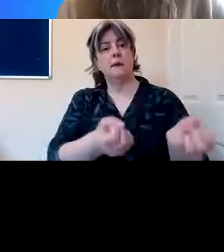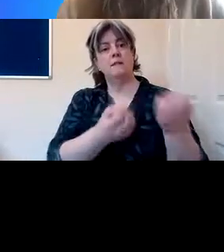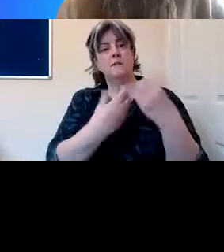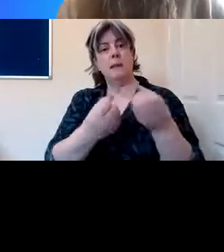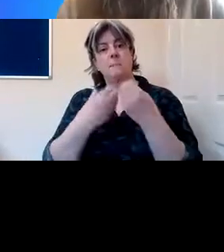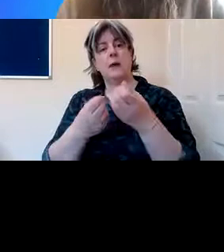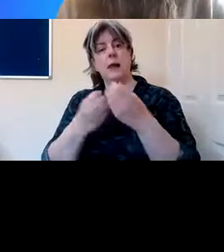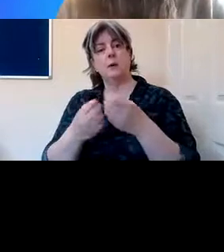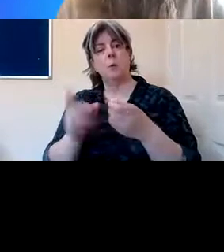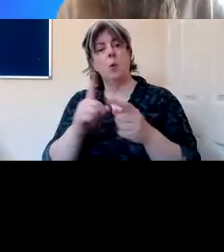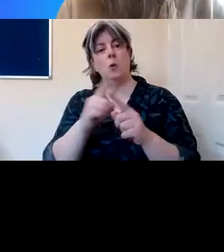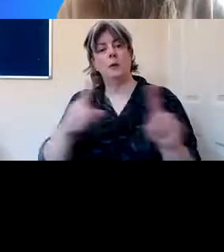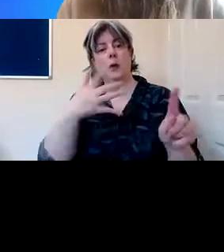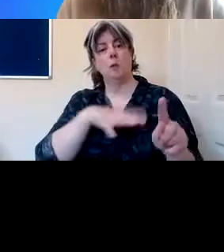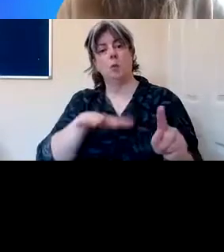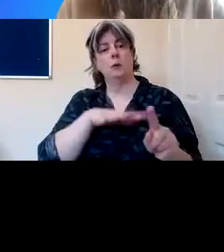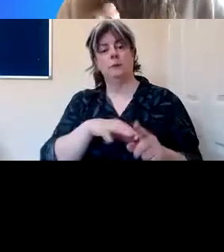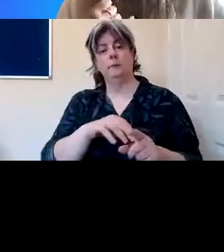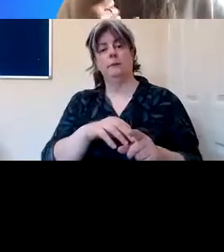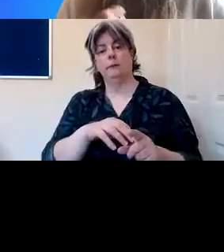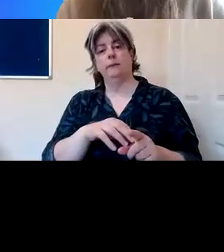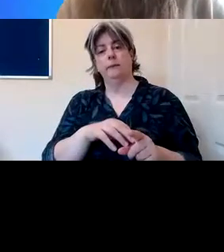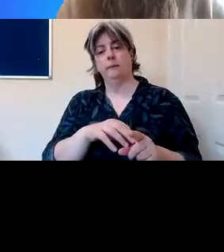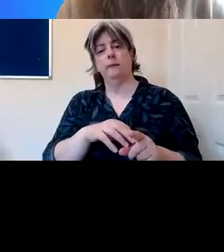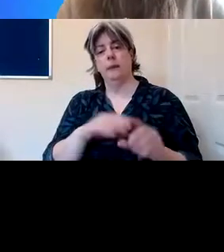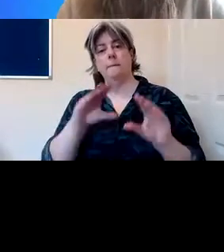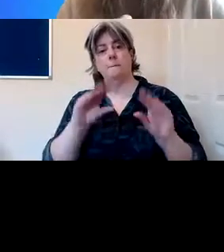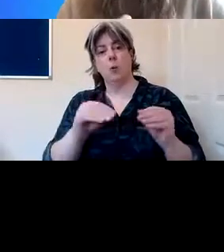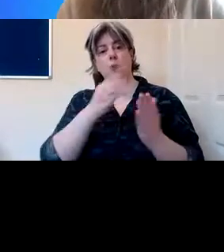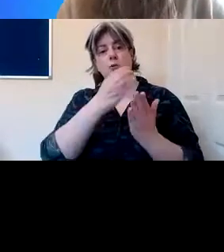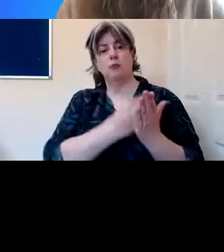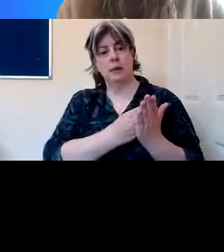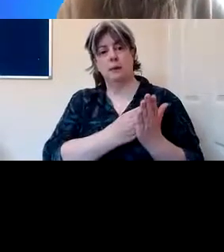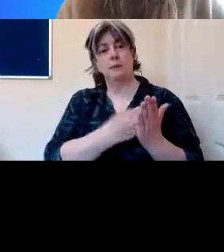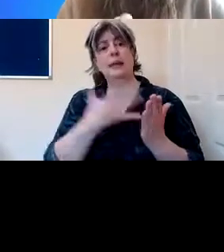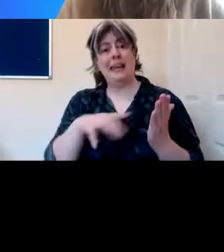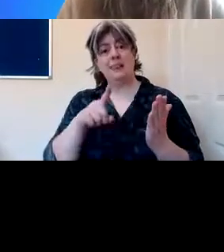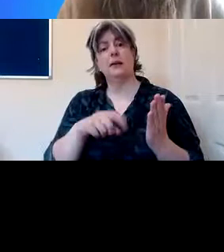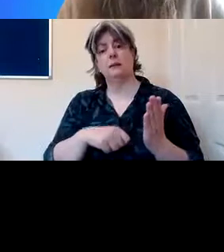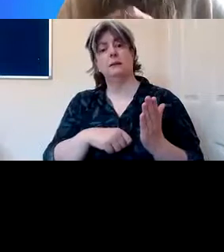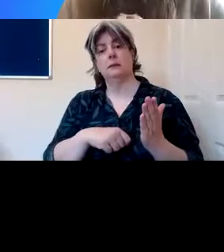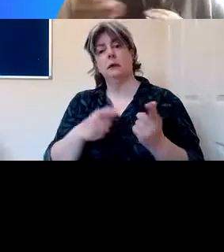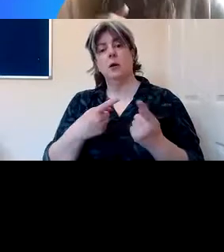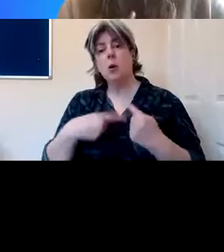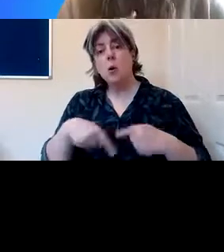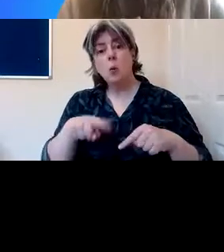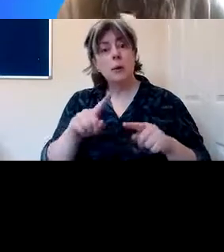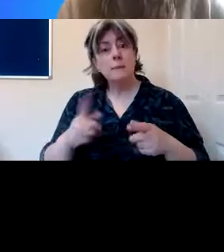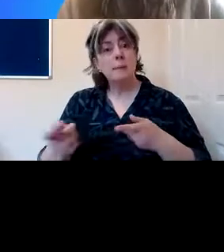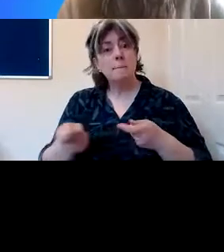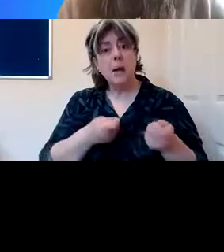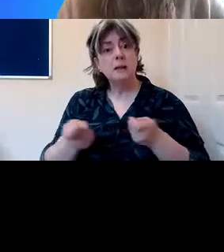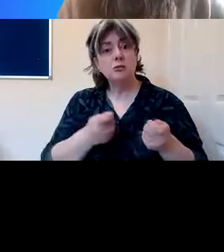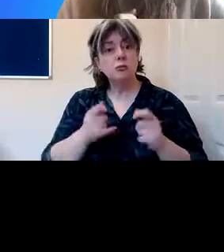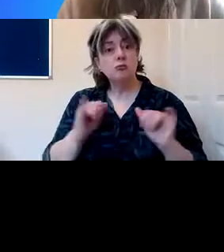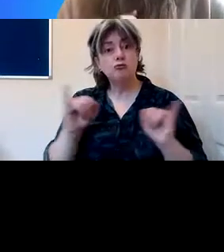want. You know, the pause on curriculum, it's needed. We haven't had time. We've been managing crisis for a